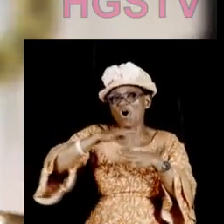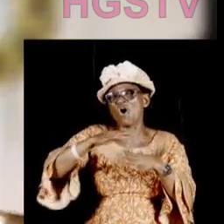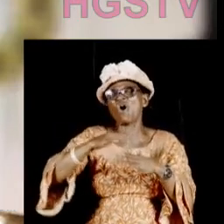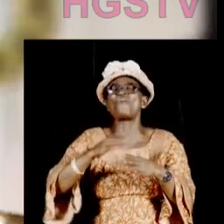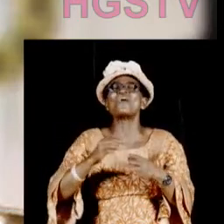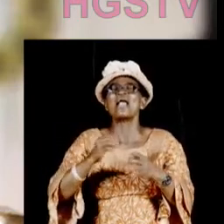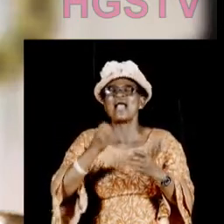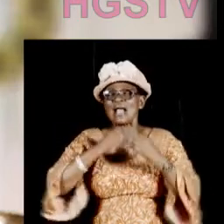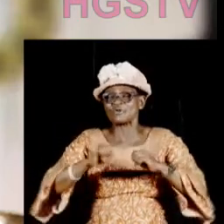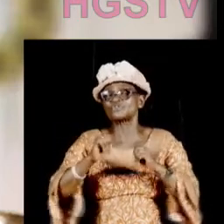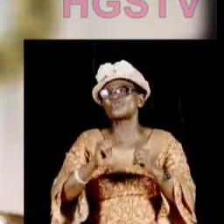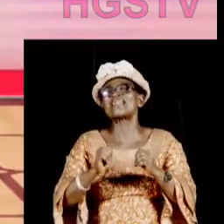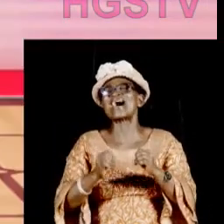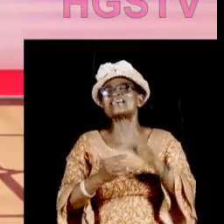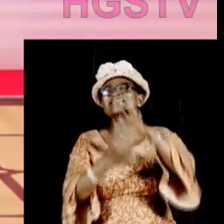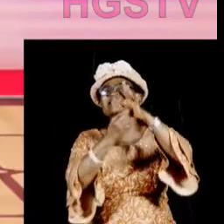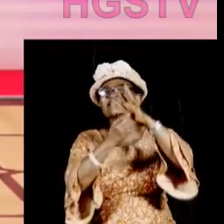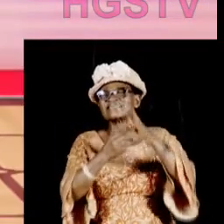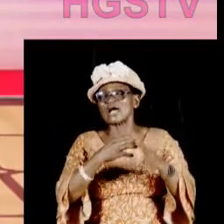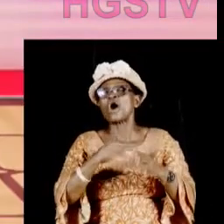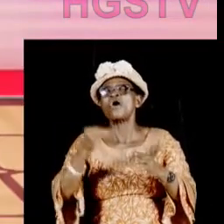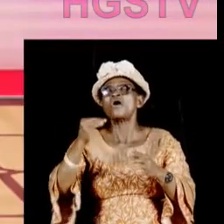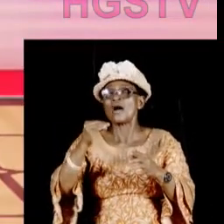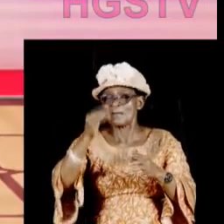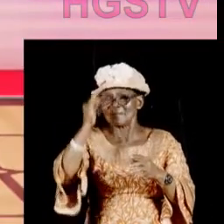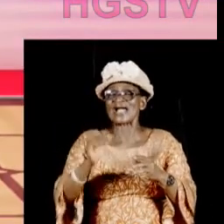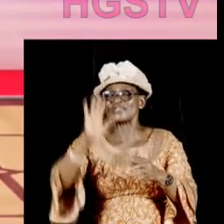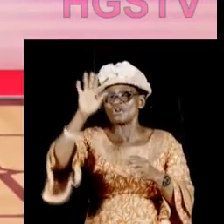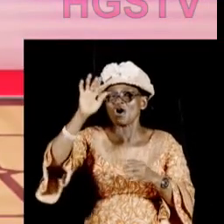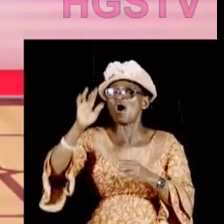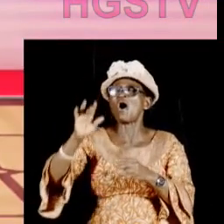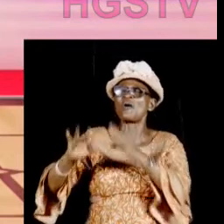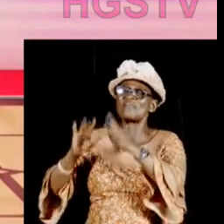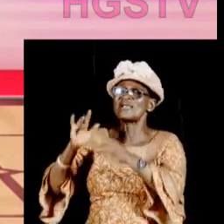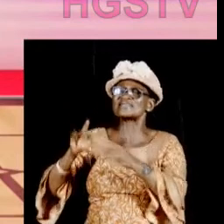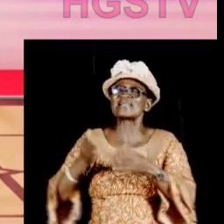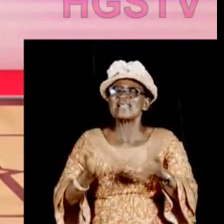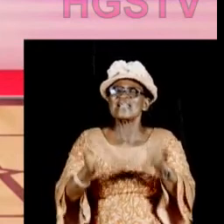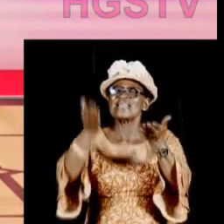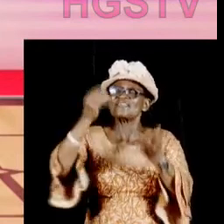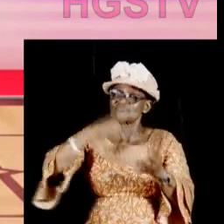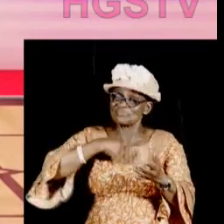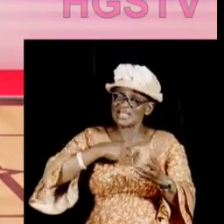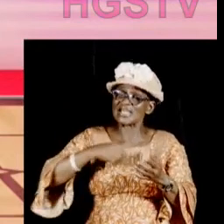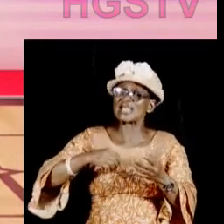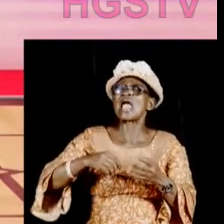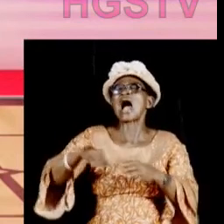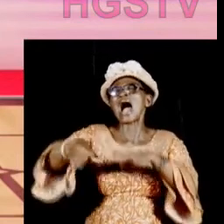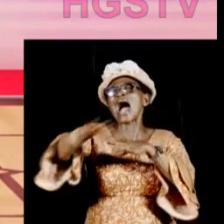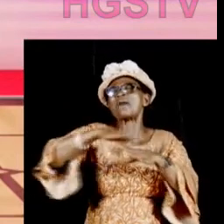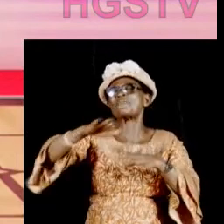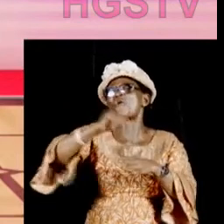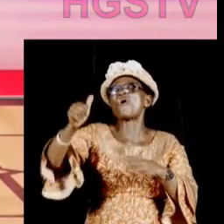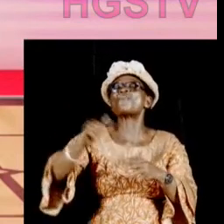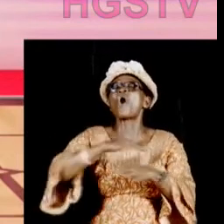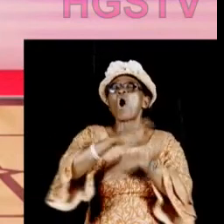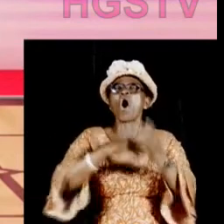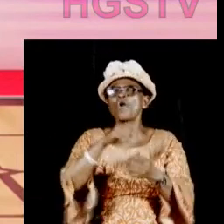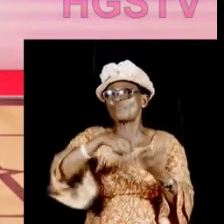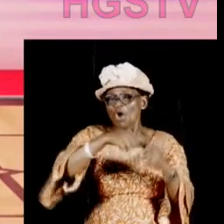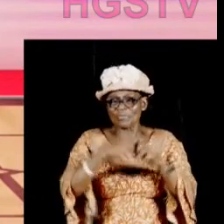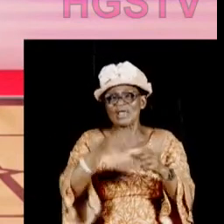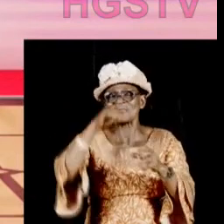or stress in the name of Jesus. Father, by your mercy, lift me above emotional disorder and distress